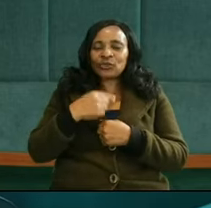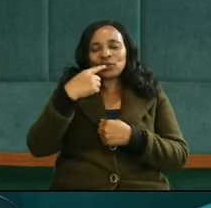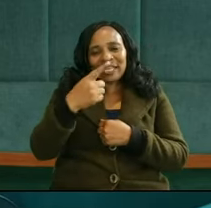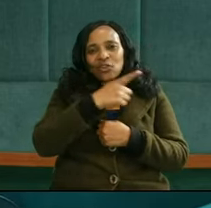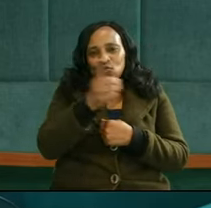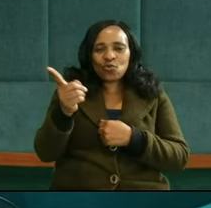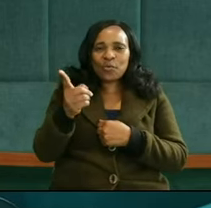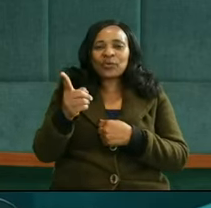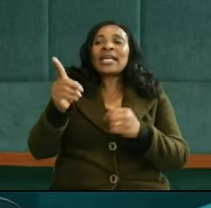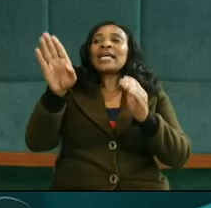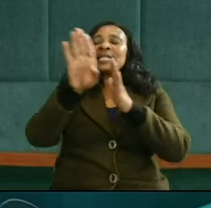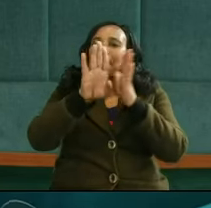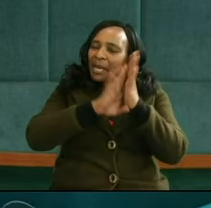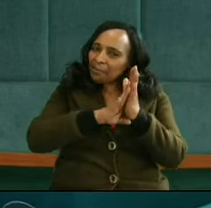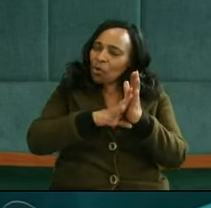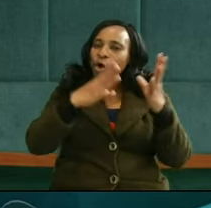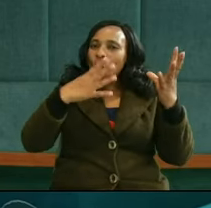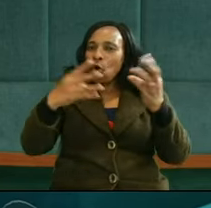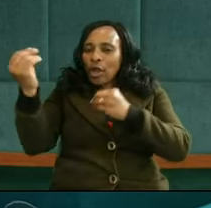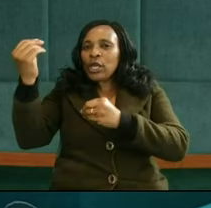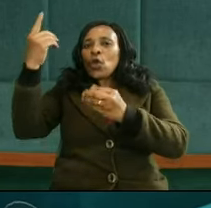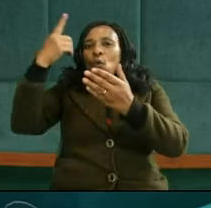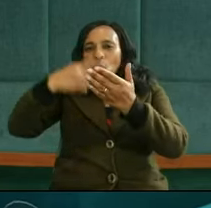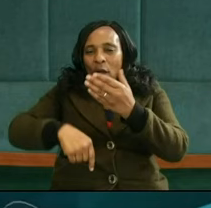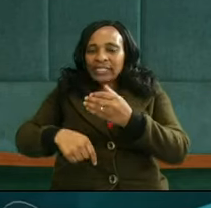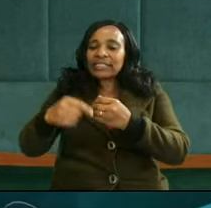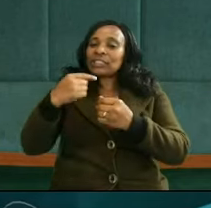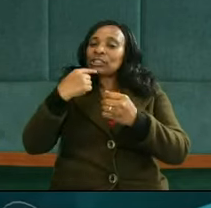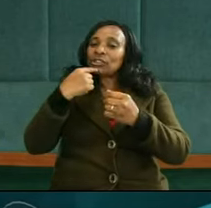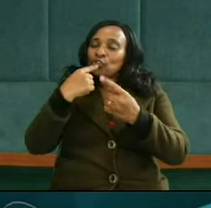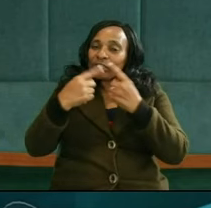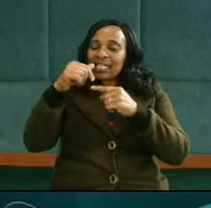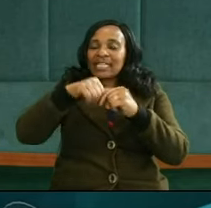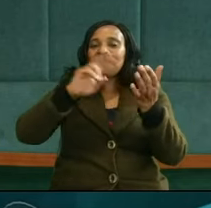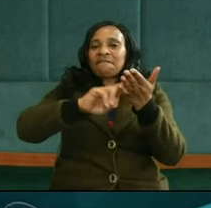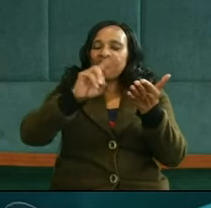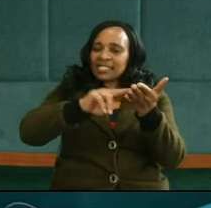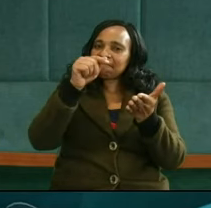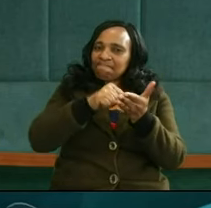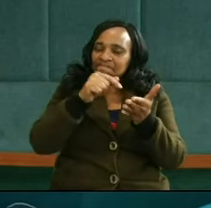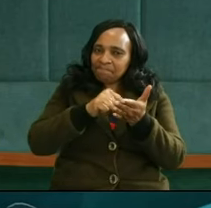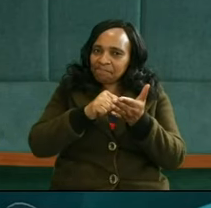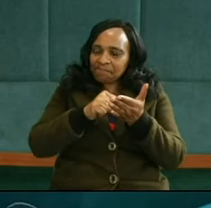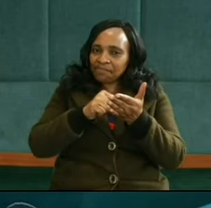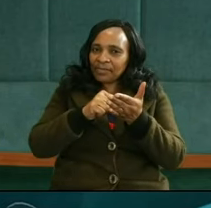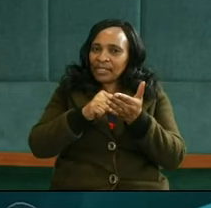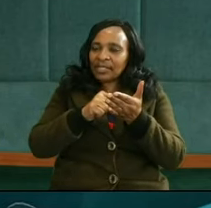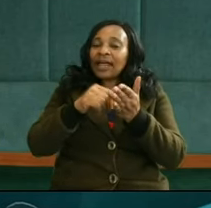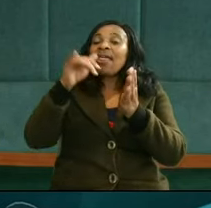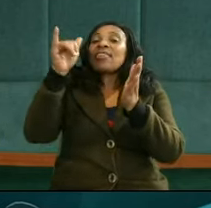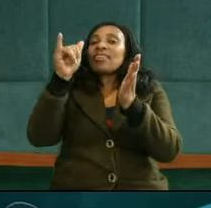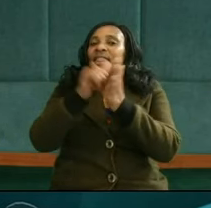Bible, going by what we find in this first verse of our portion of consideration,